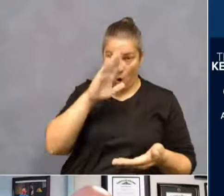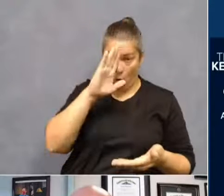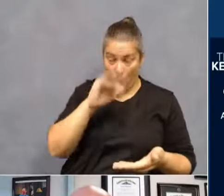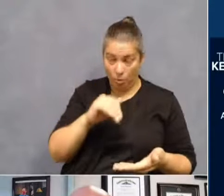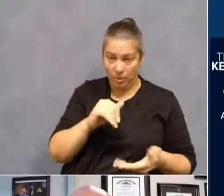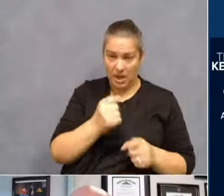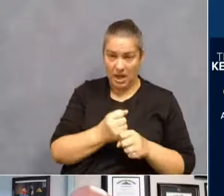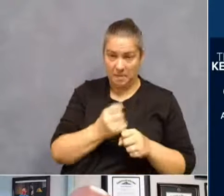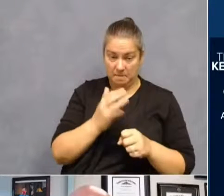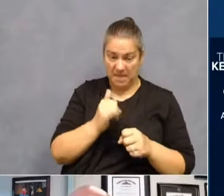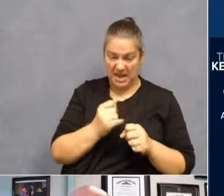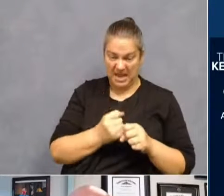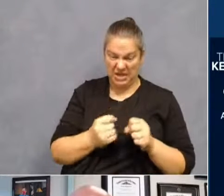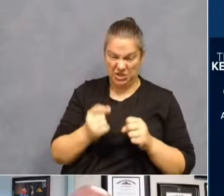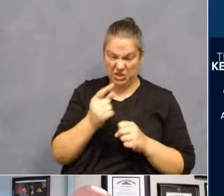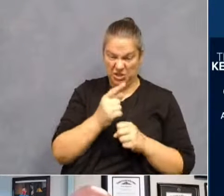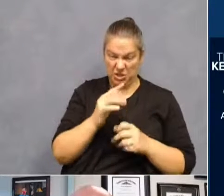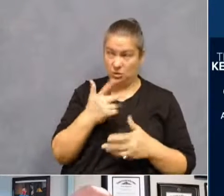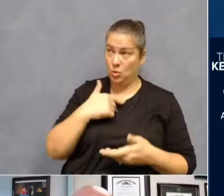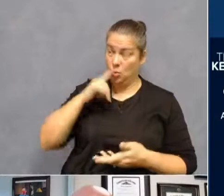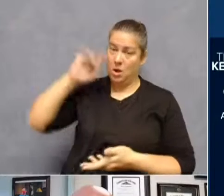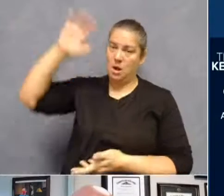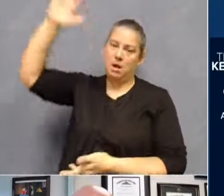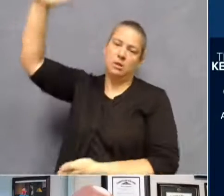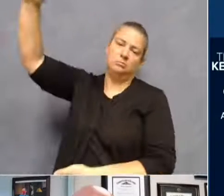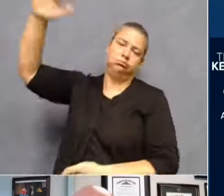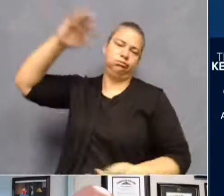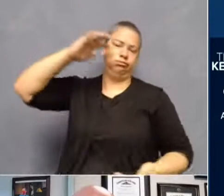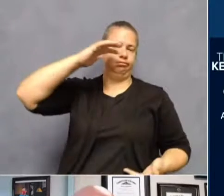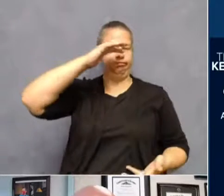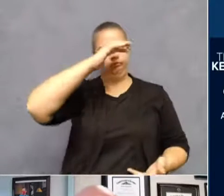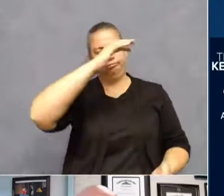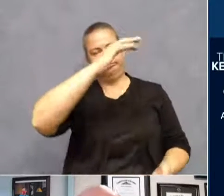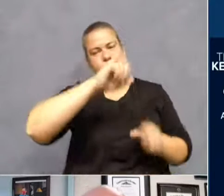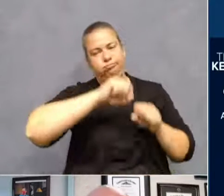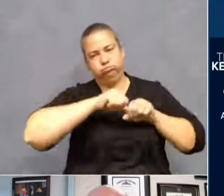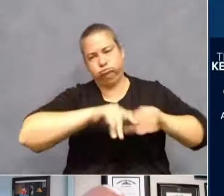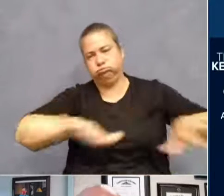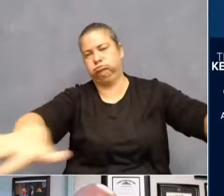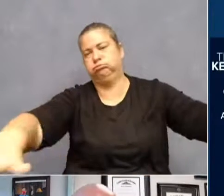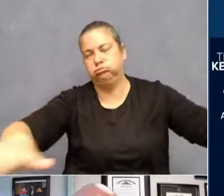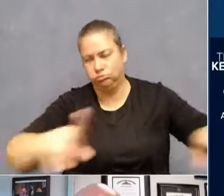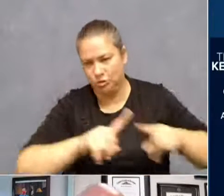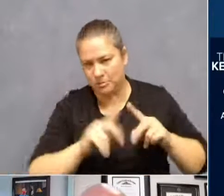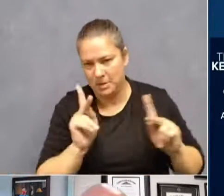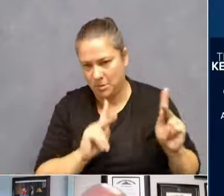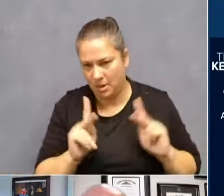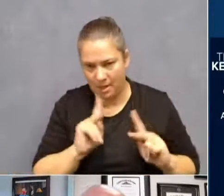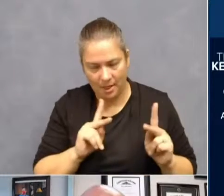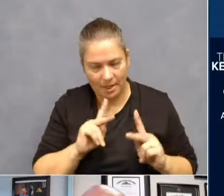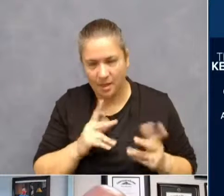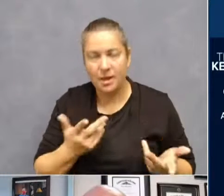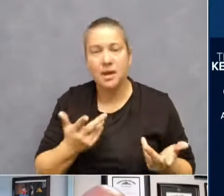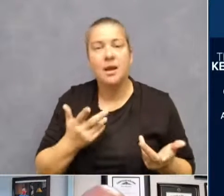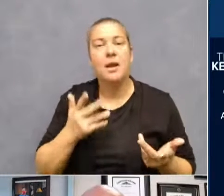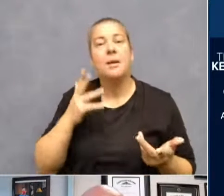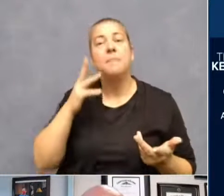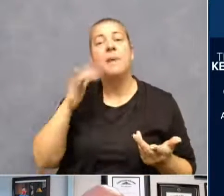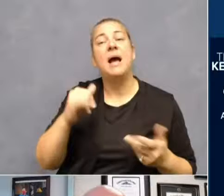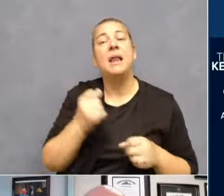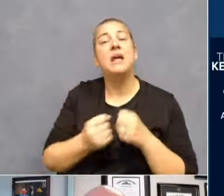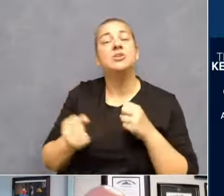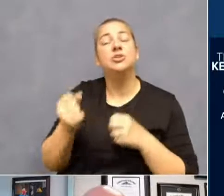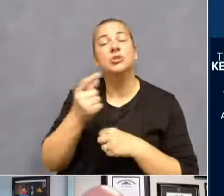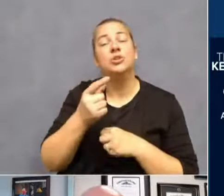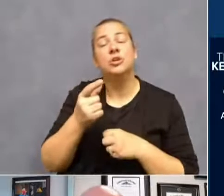be able to vaccinate the vast majority of the American people. And hopefully by the time we reach the end of next year, everybody who has